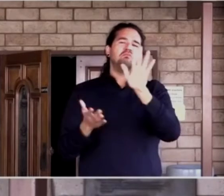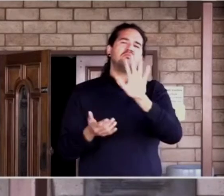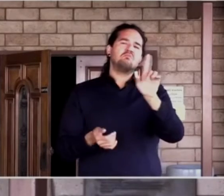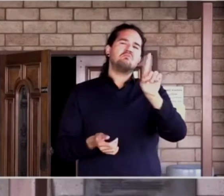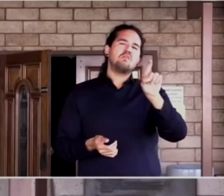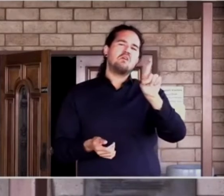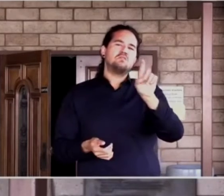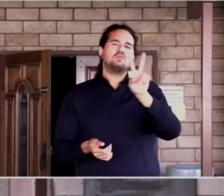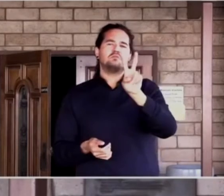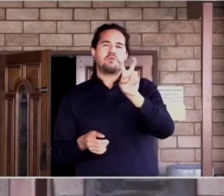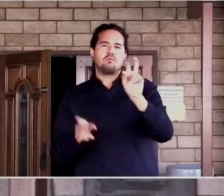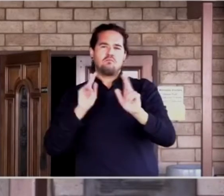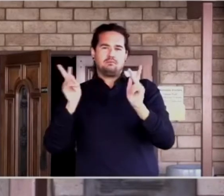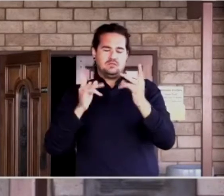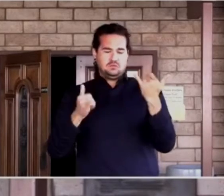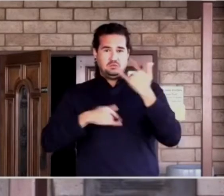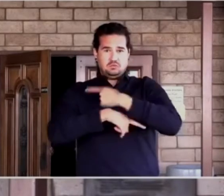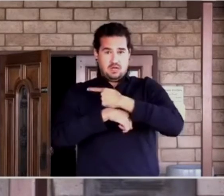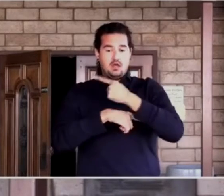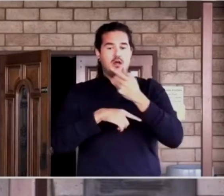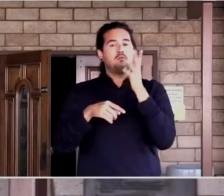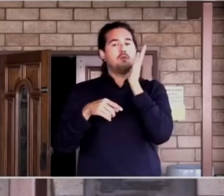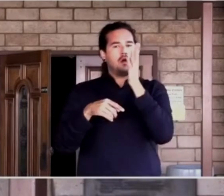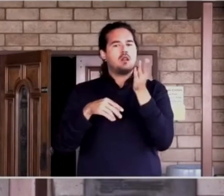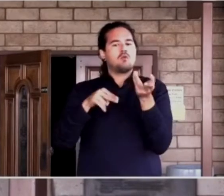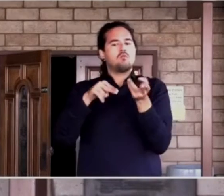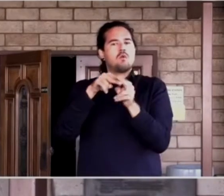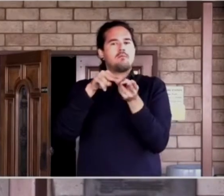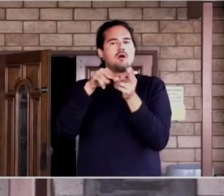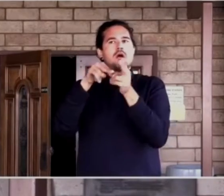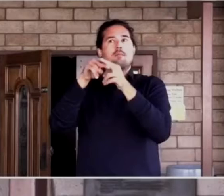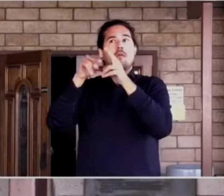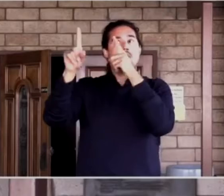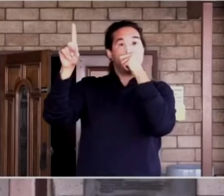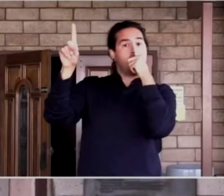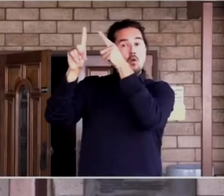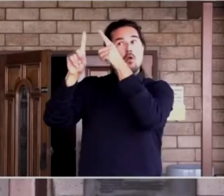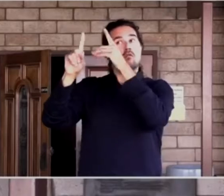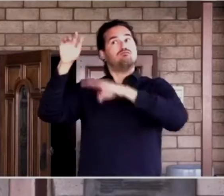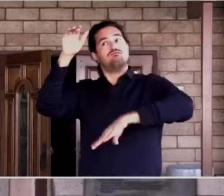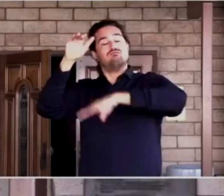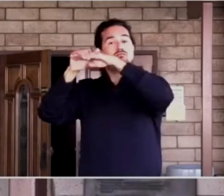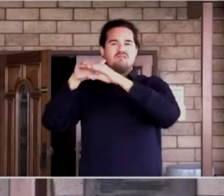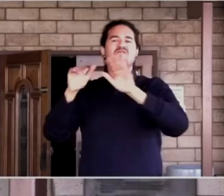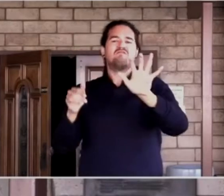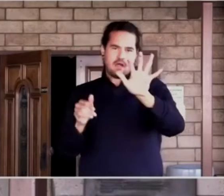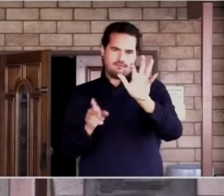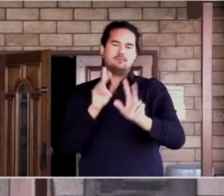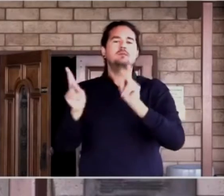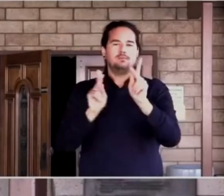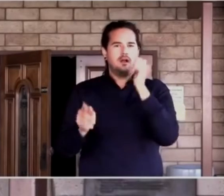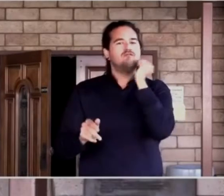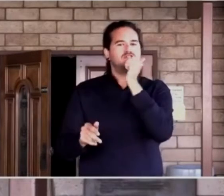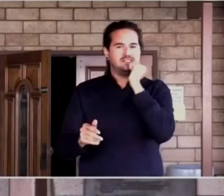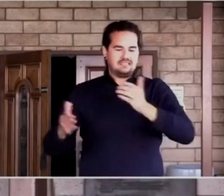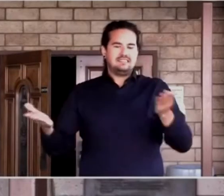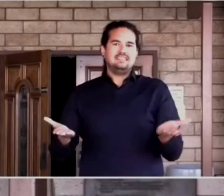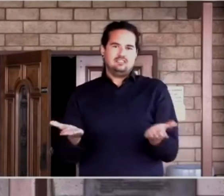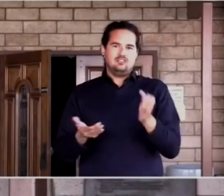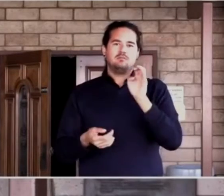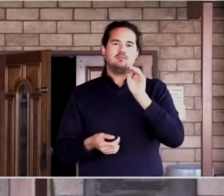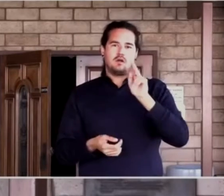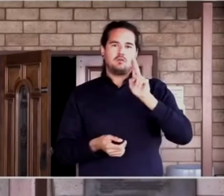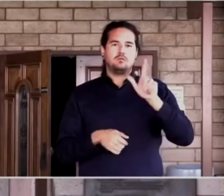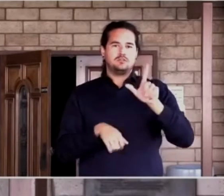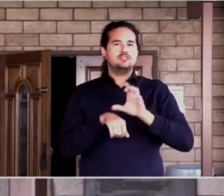slowly increasing the capacity at this site up to a projected maximum capacity around 500 per day. Thank you. Hey,